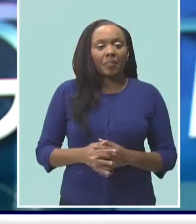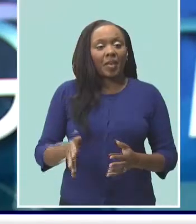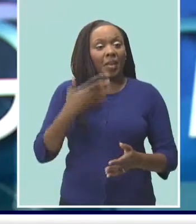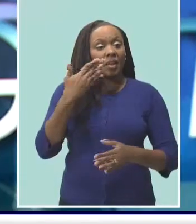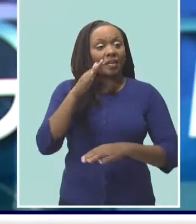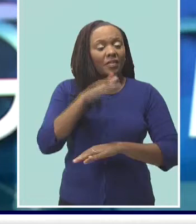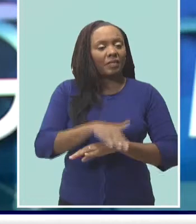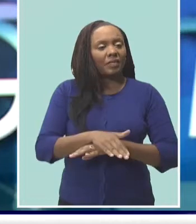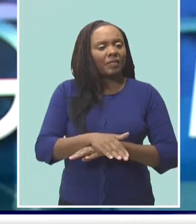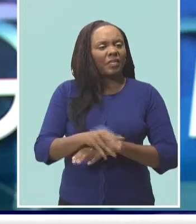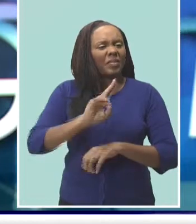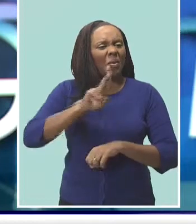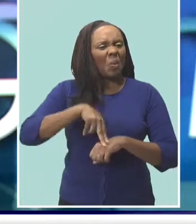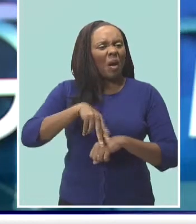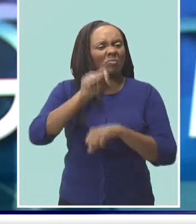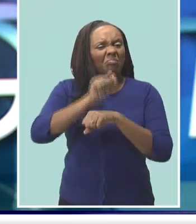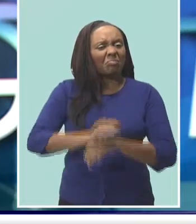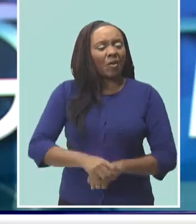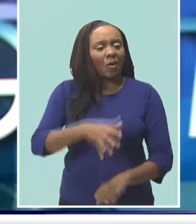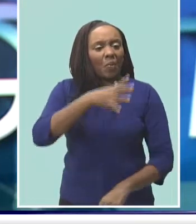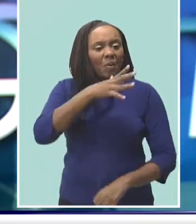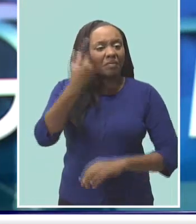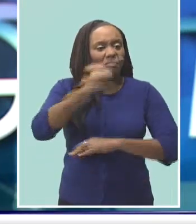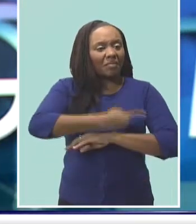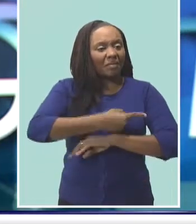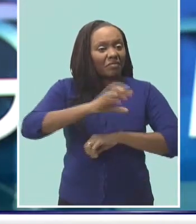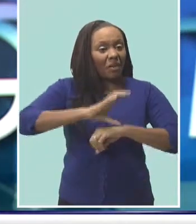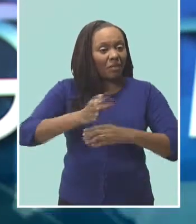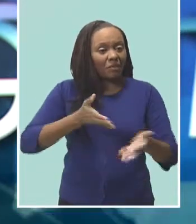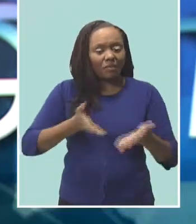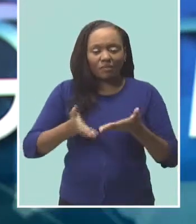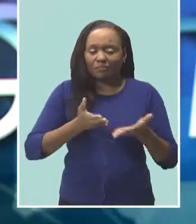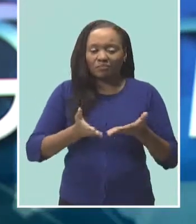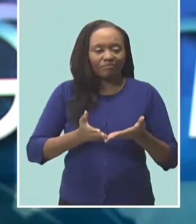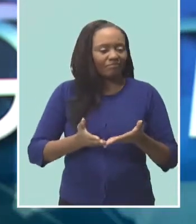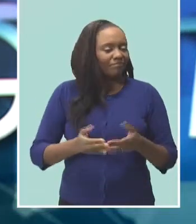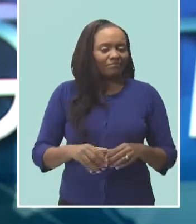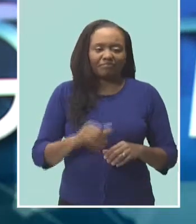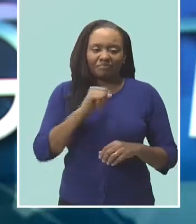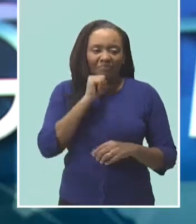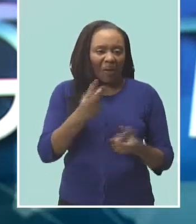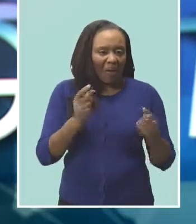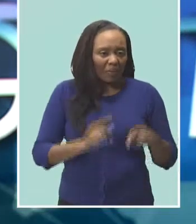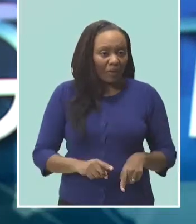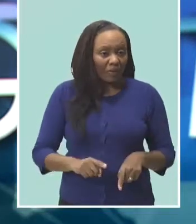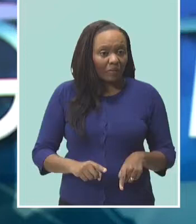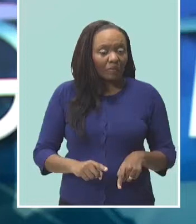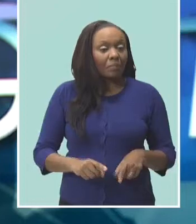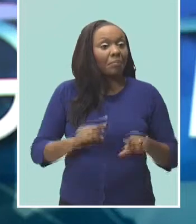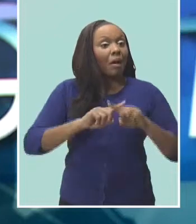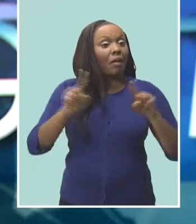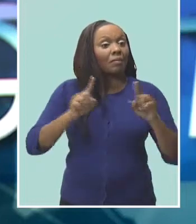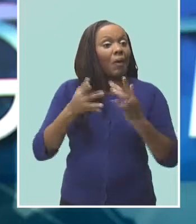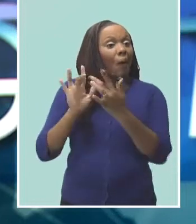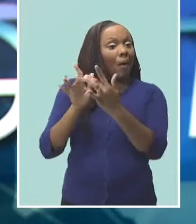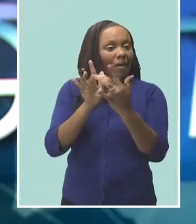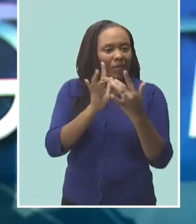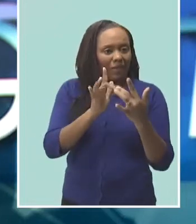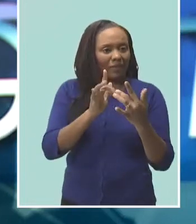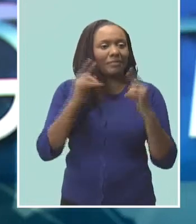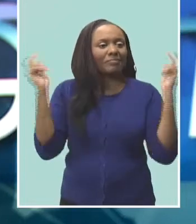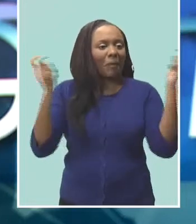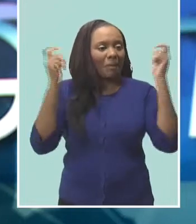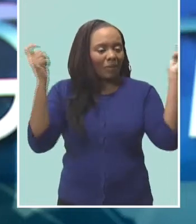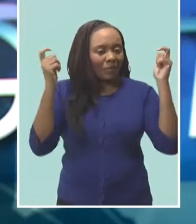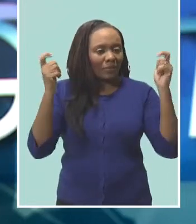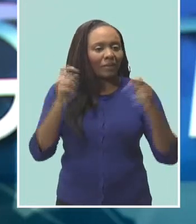The traditional Mother's Day church services were moved online as churches across Barbados celebrated All Mothers today. The